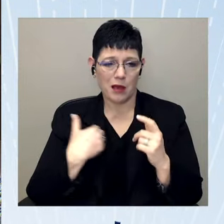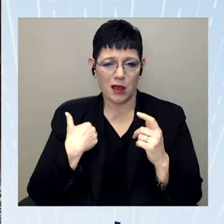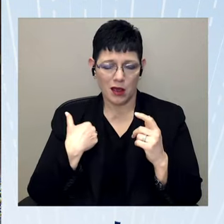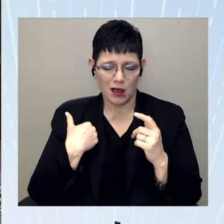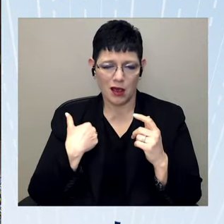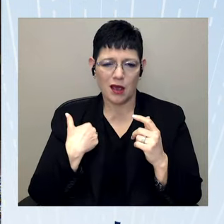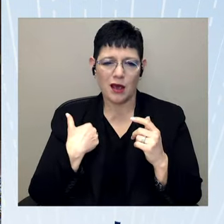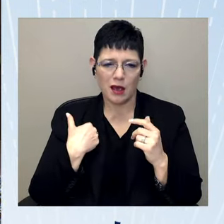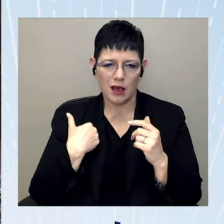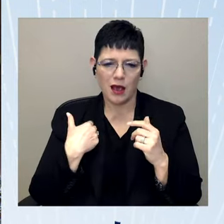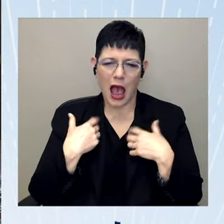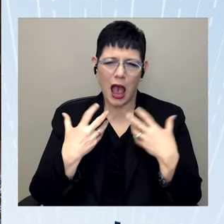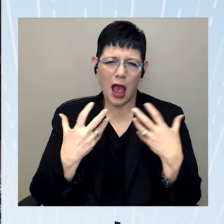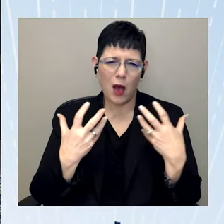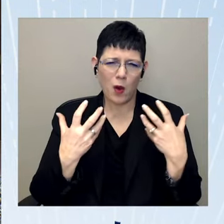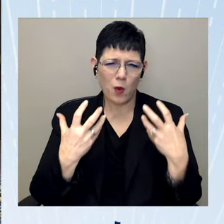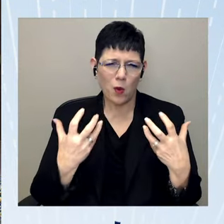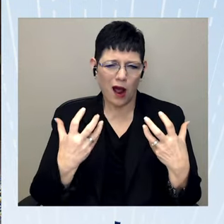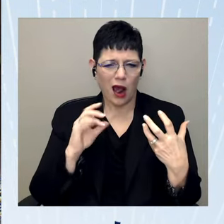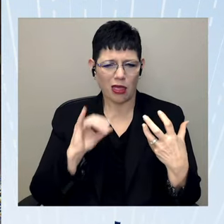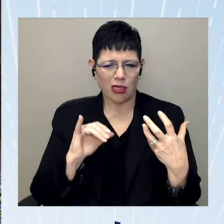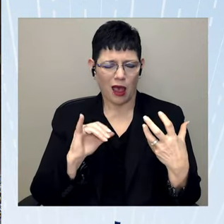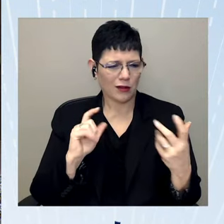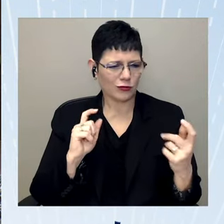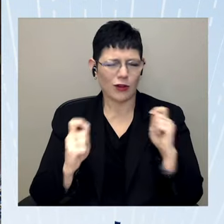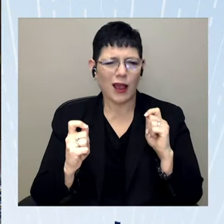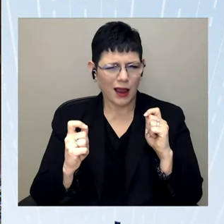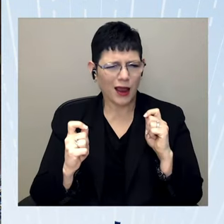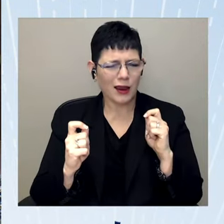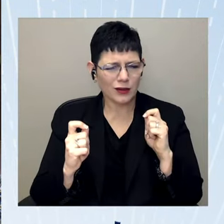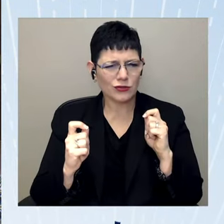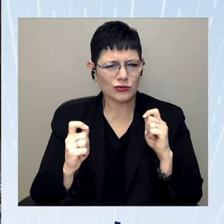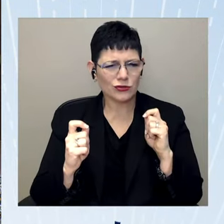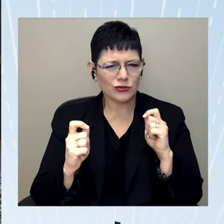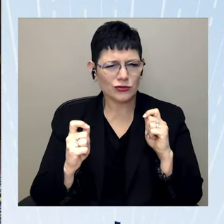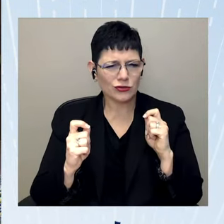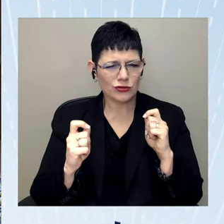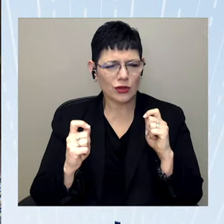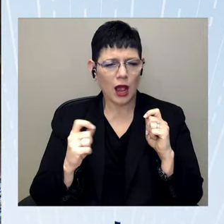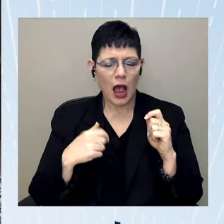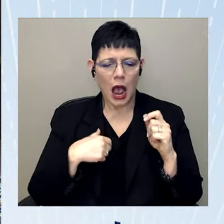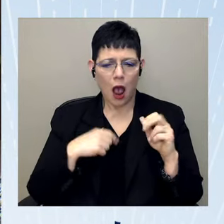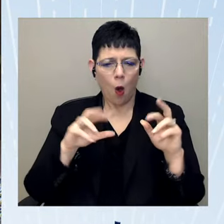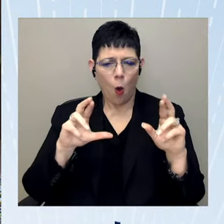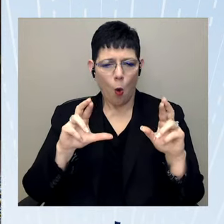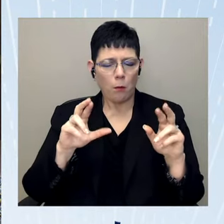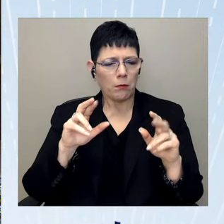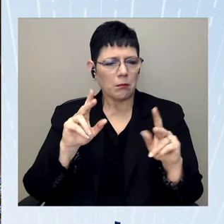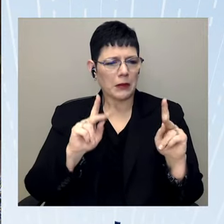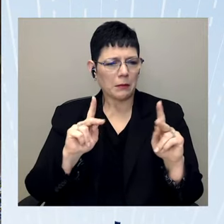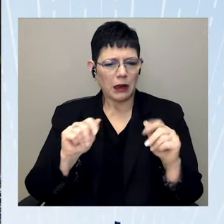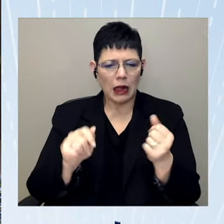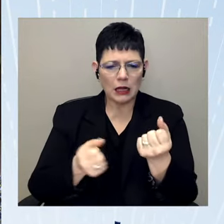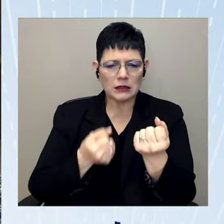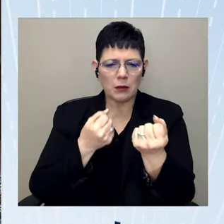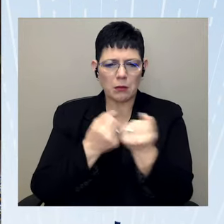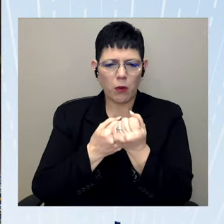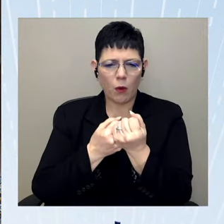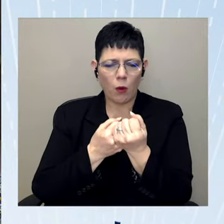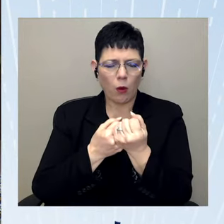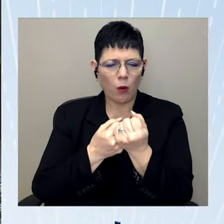that to be the exception and not the norm. I hope that having care for people like me improves nationally but ideally